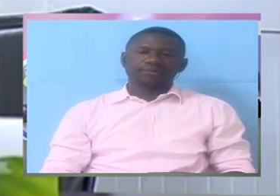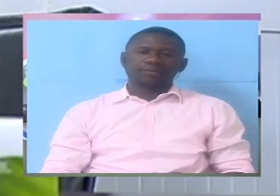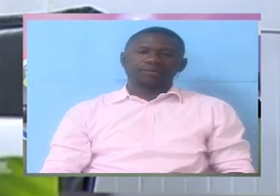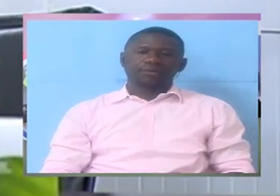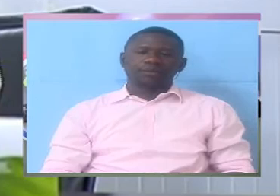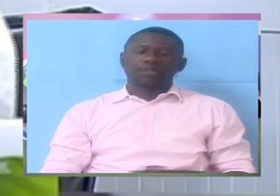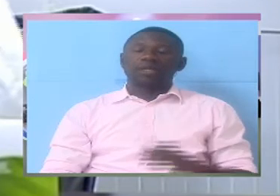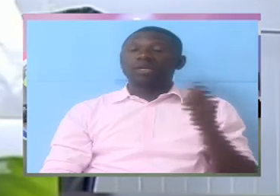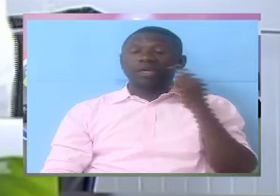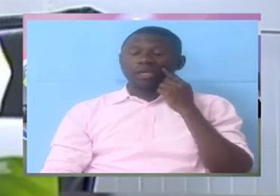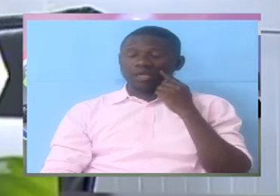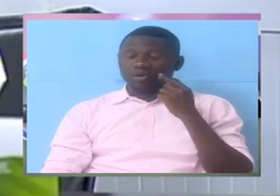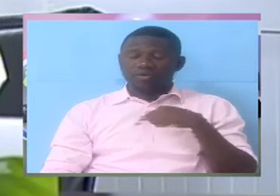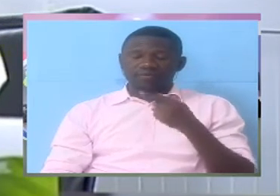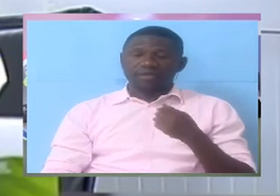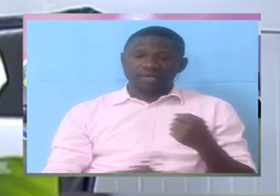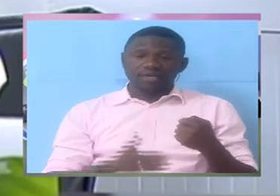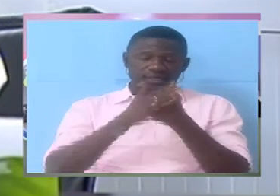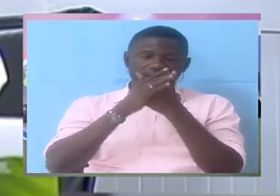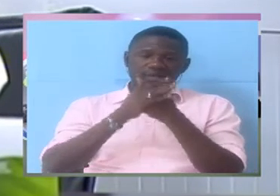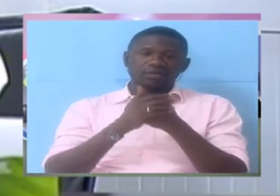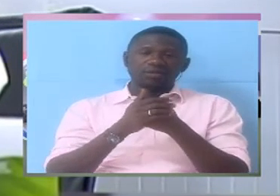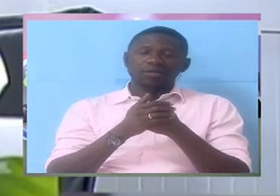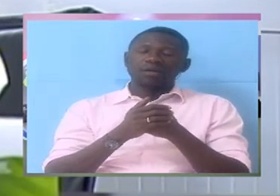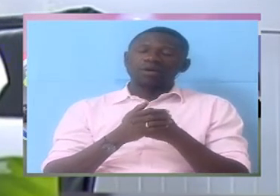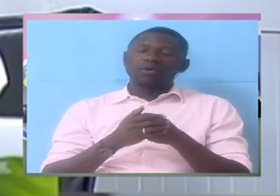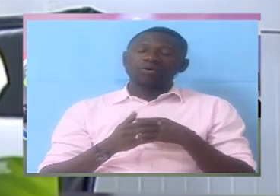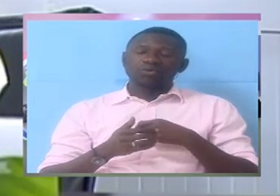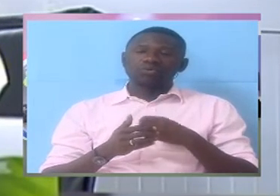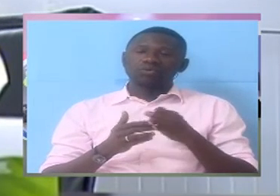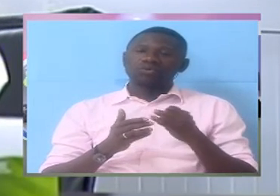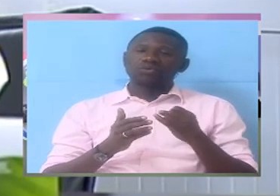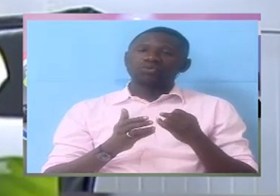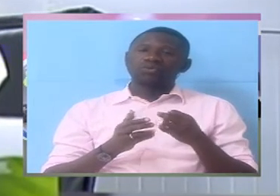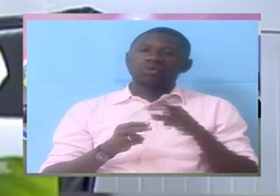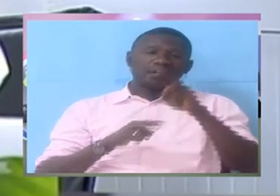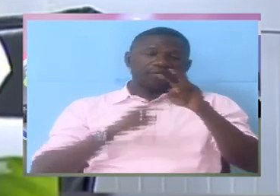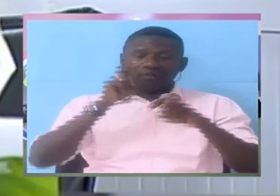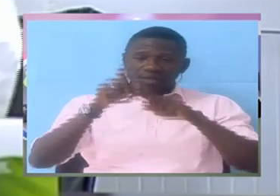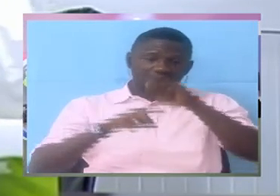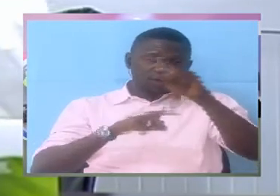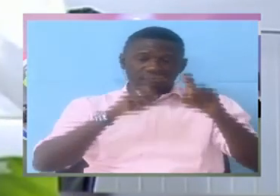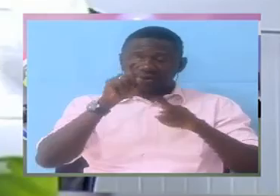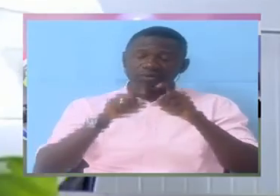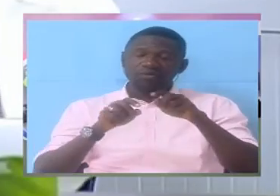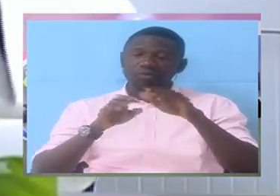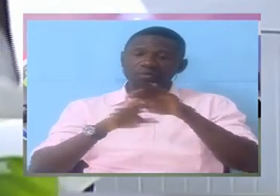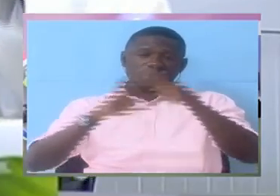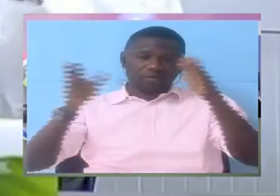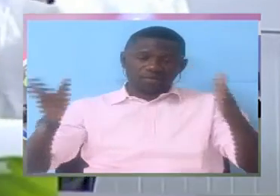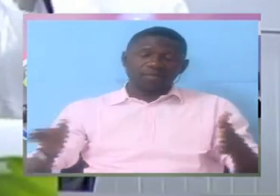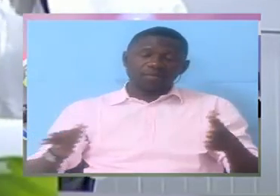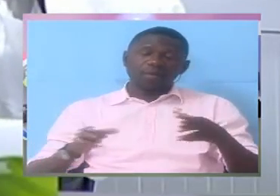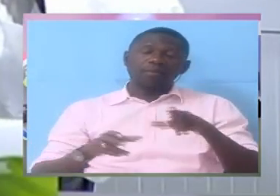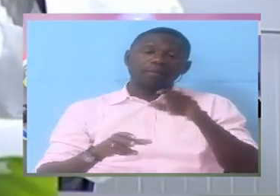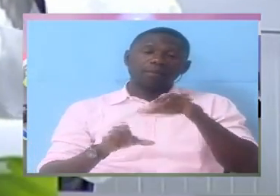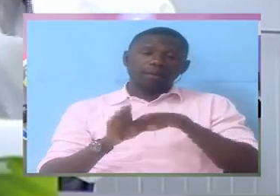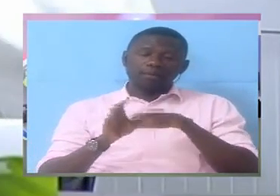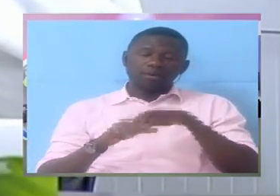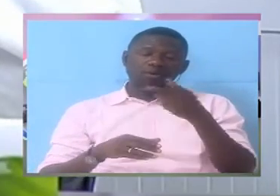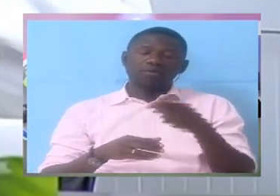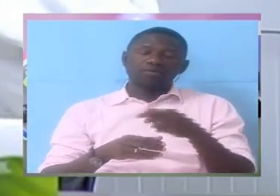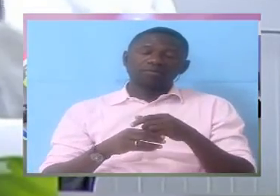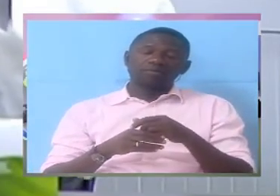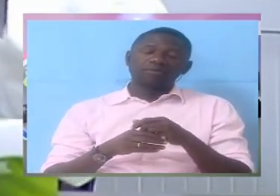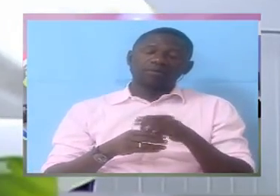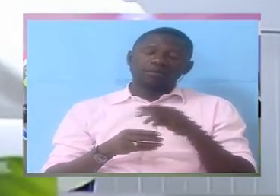of senior service chiefs ka fo keta dame ya lonko canton in tankada bunda nyaton ko lu wolle bentaje I